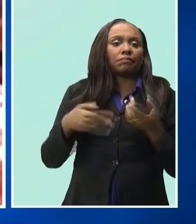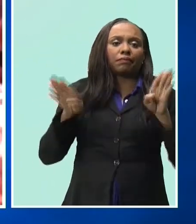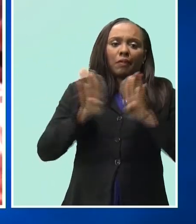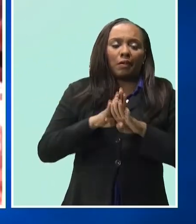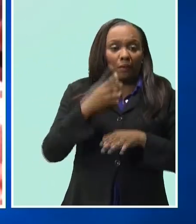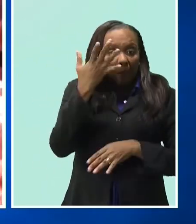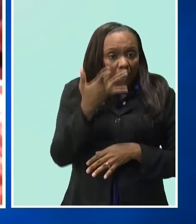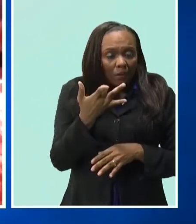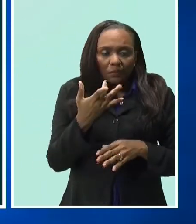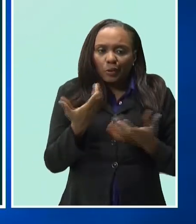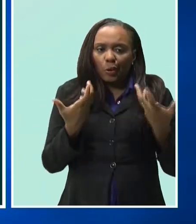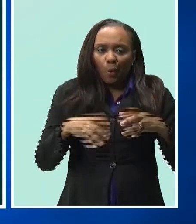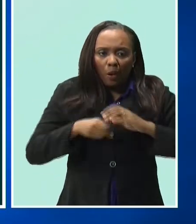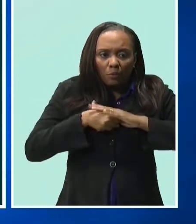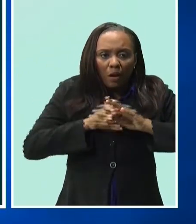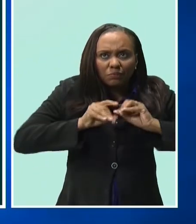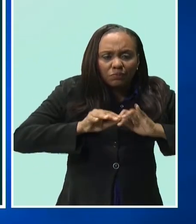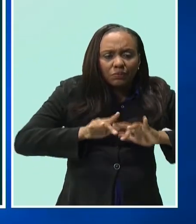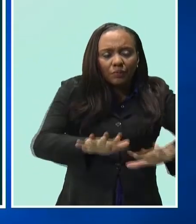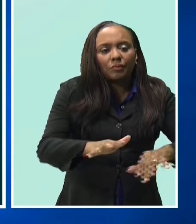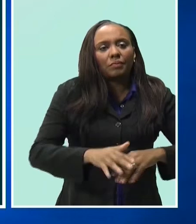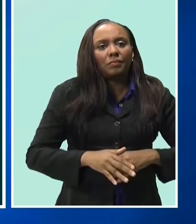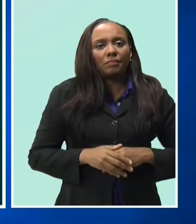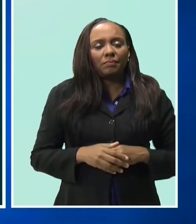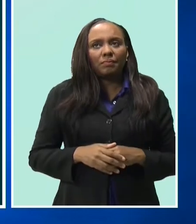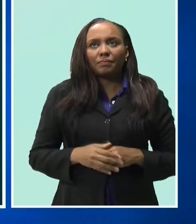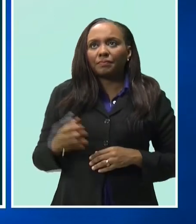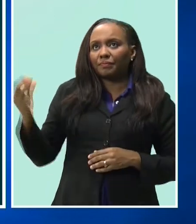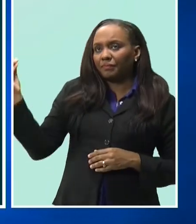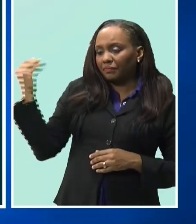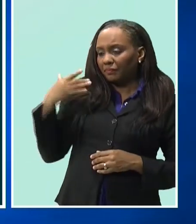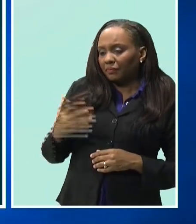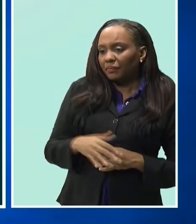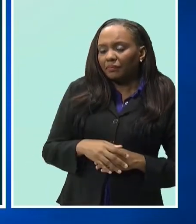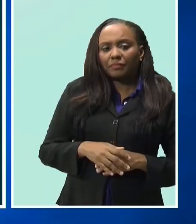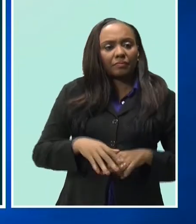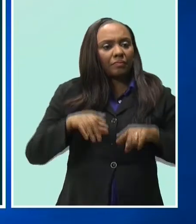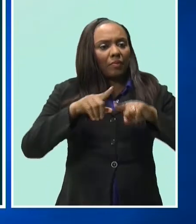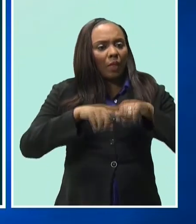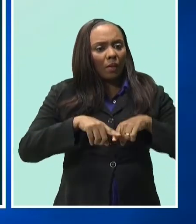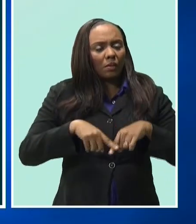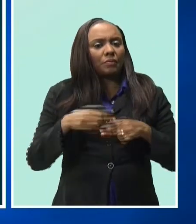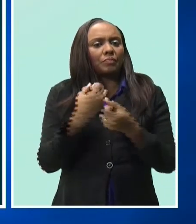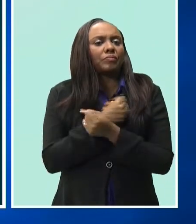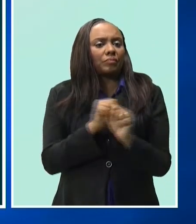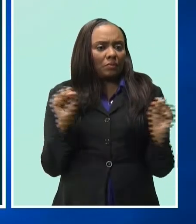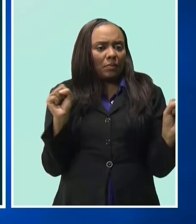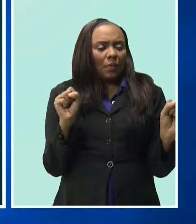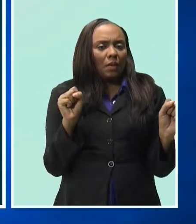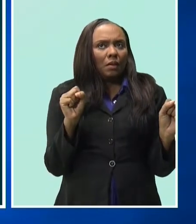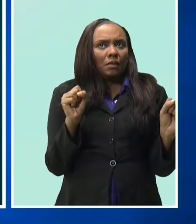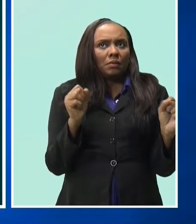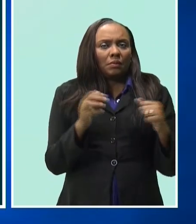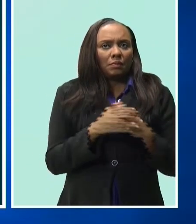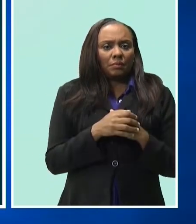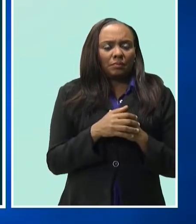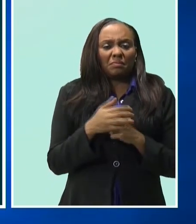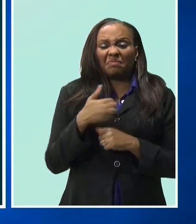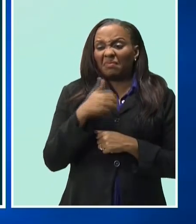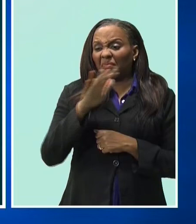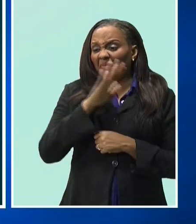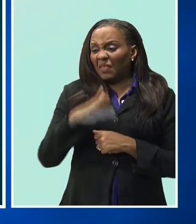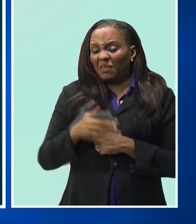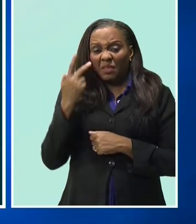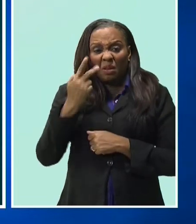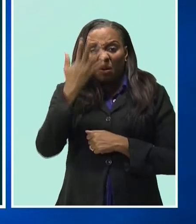spread of the coronavirus. A lot depends upon, the safety of reopening. I never saw the reason